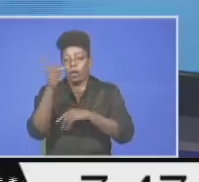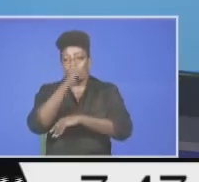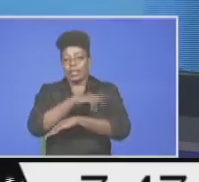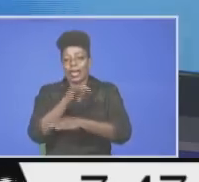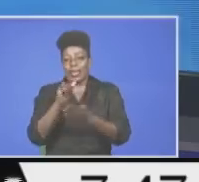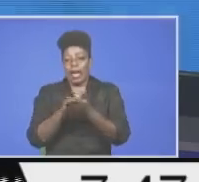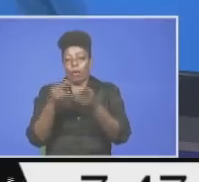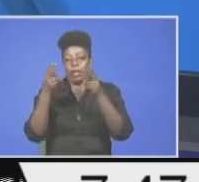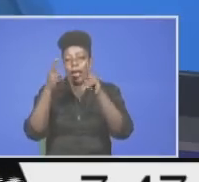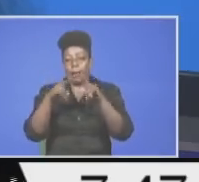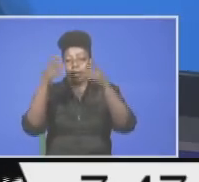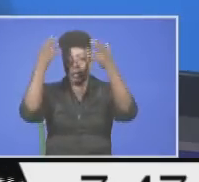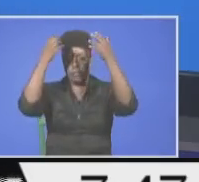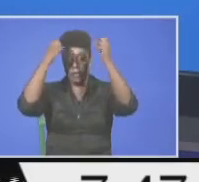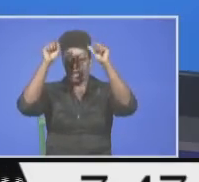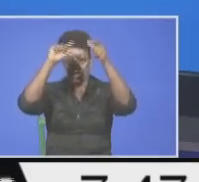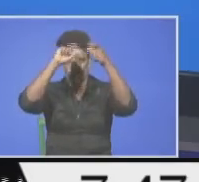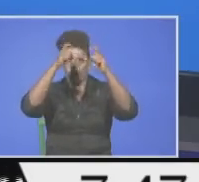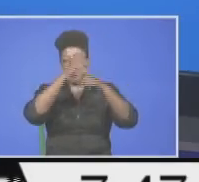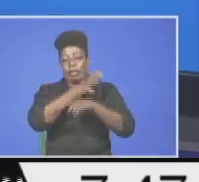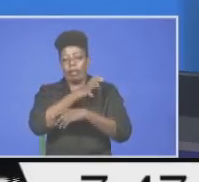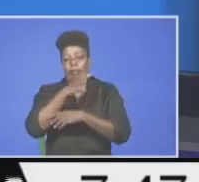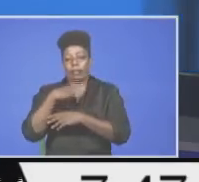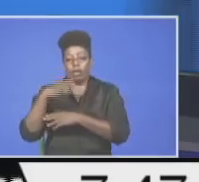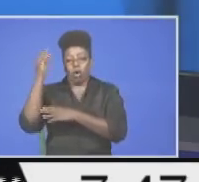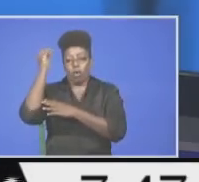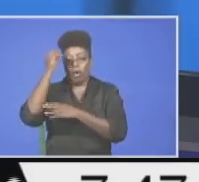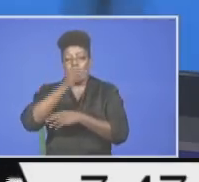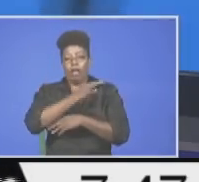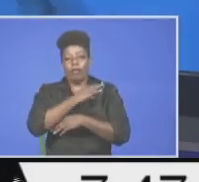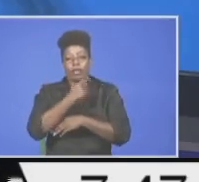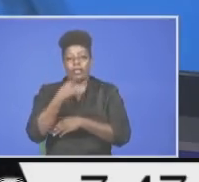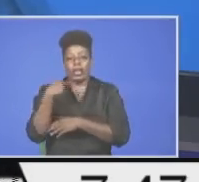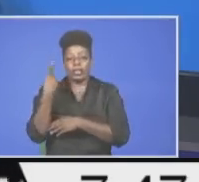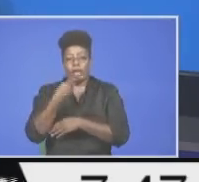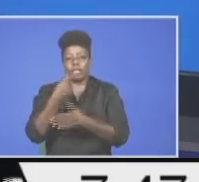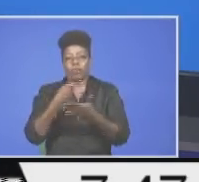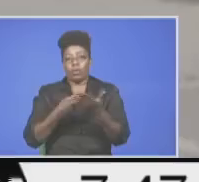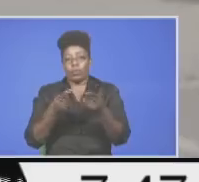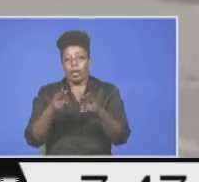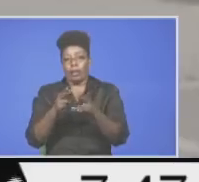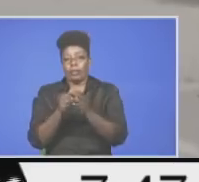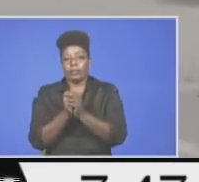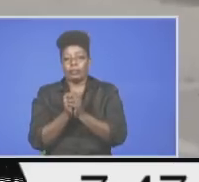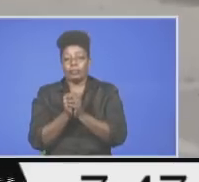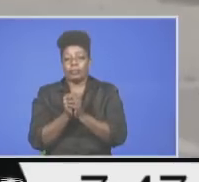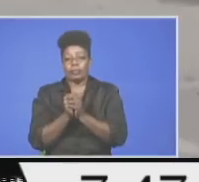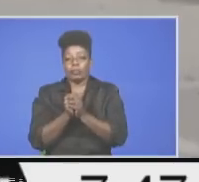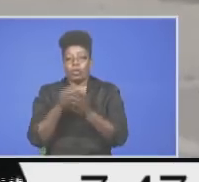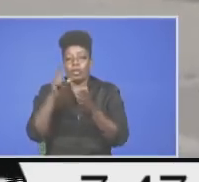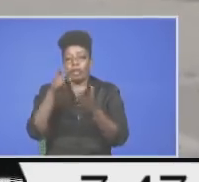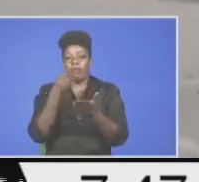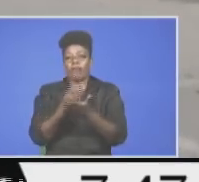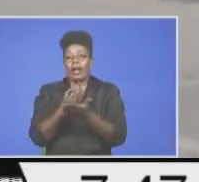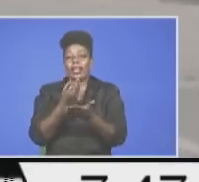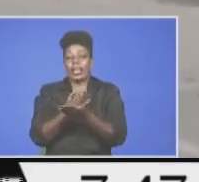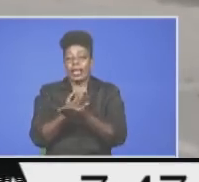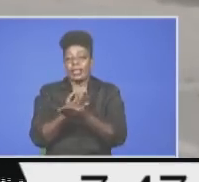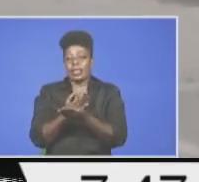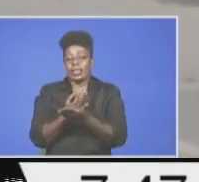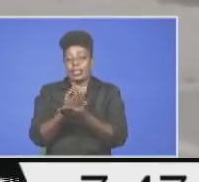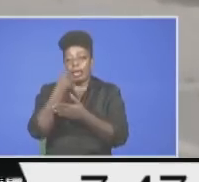happen. And President of the Bahamas Olympic Committee, Romel Fish-Knowles, tells us what it's going to take. We need the finances to start with